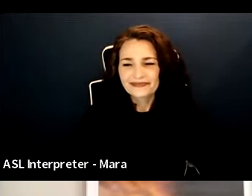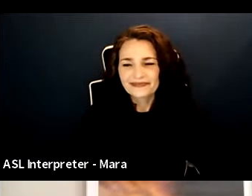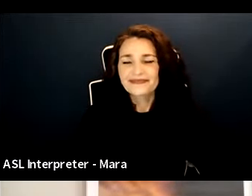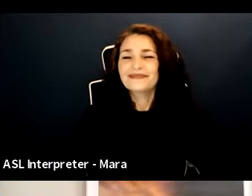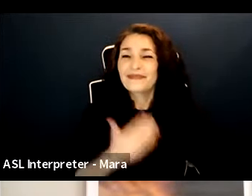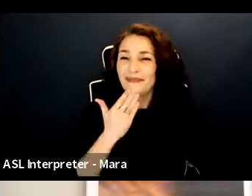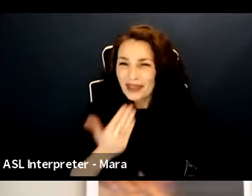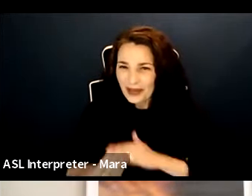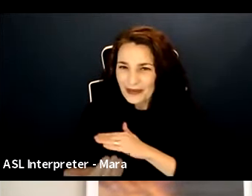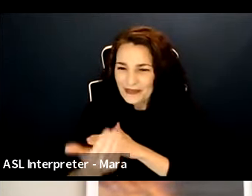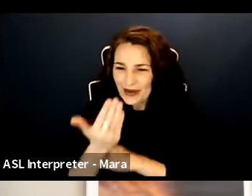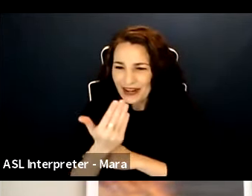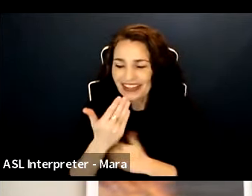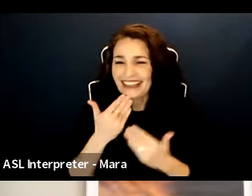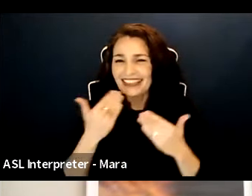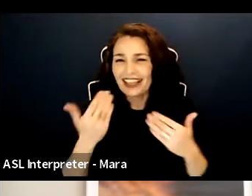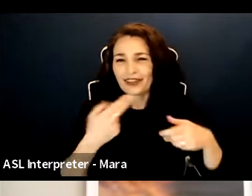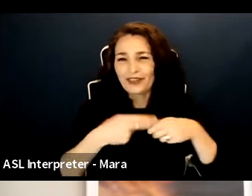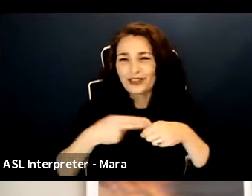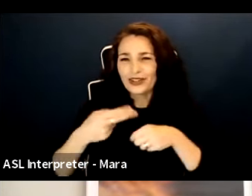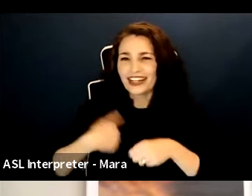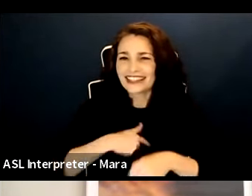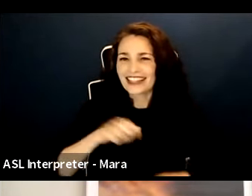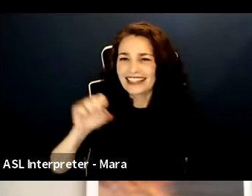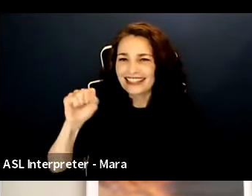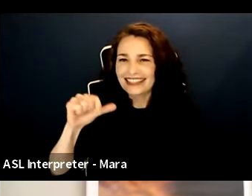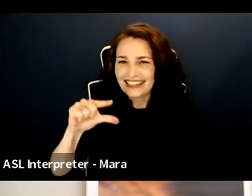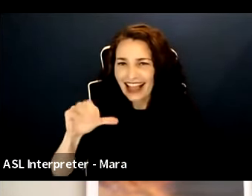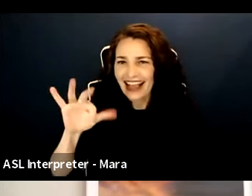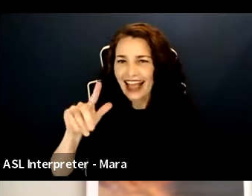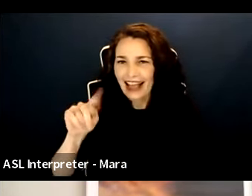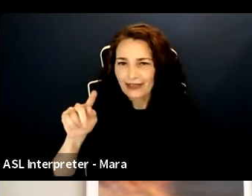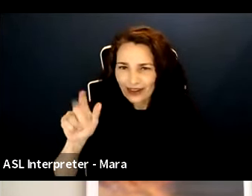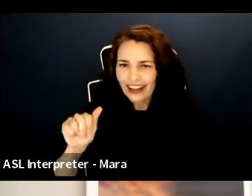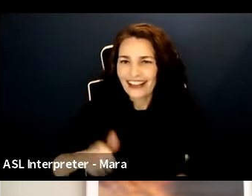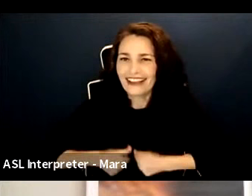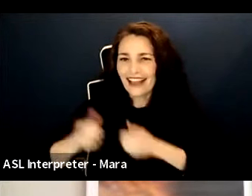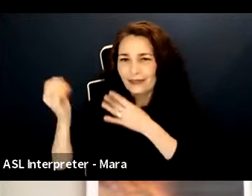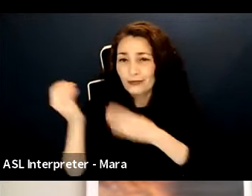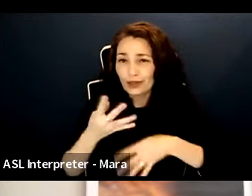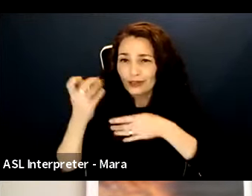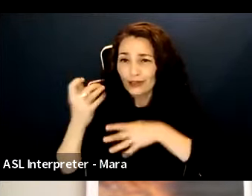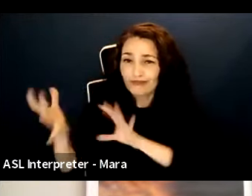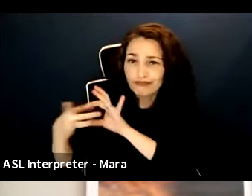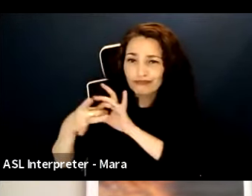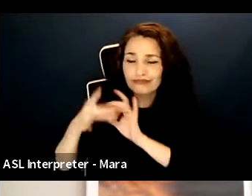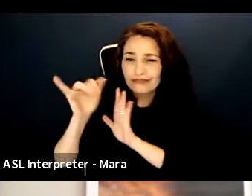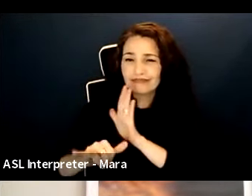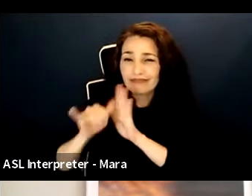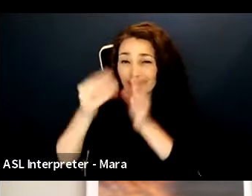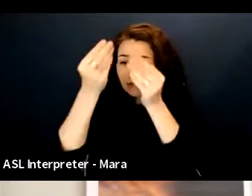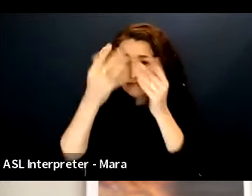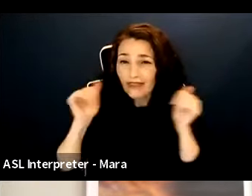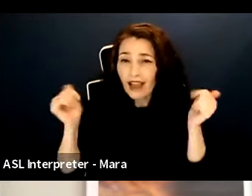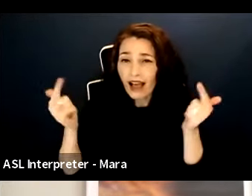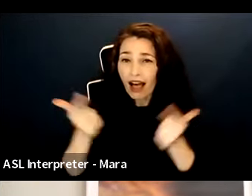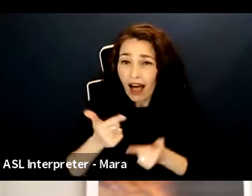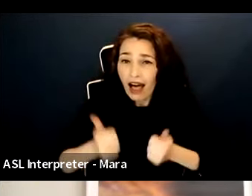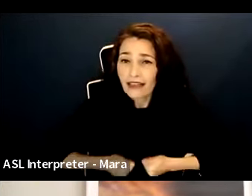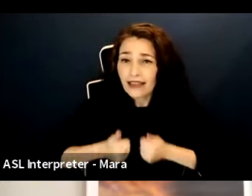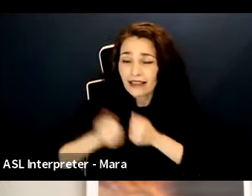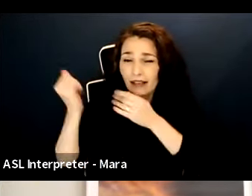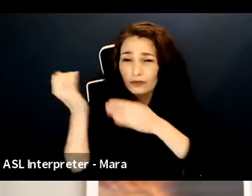Good morning, and thank you for joining us on this SEG-AFTRA live stream on YouTube. To stay informed about all of our live stream and video